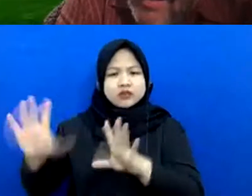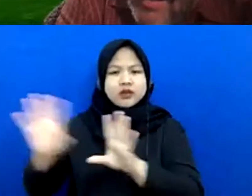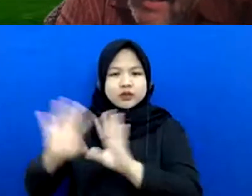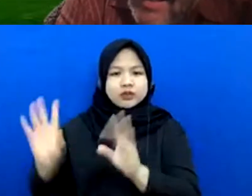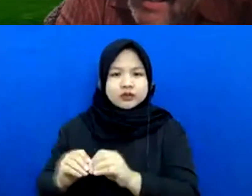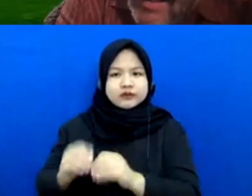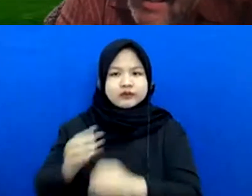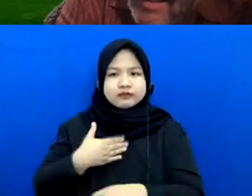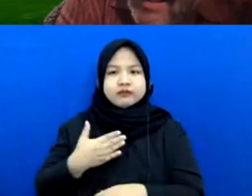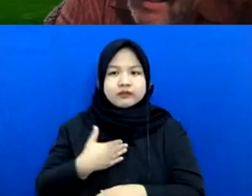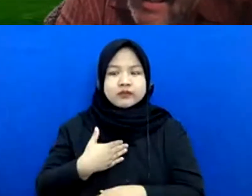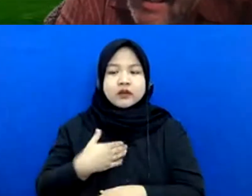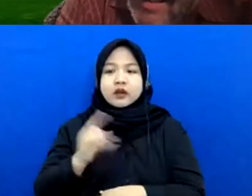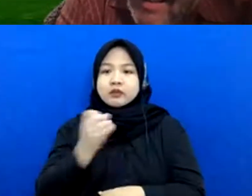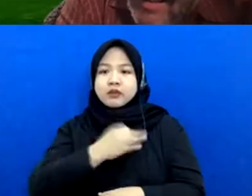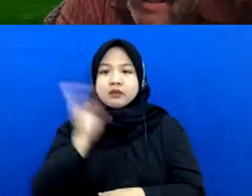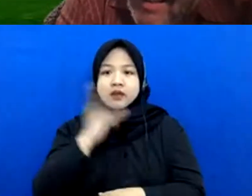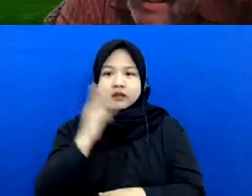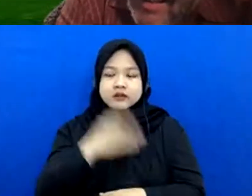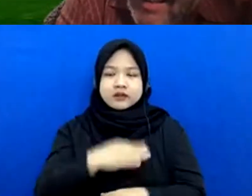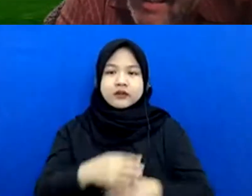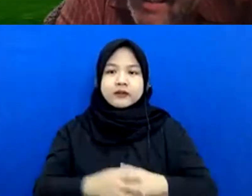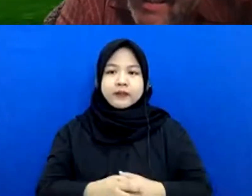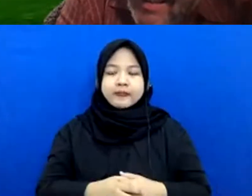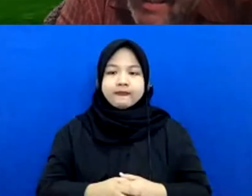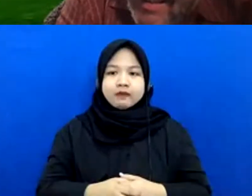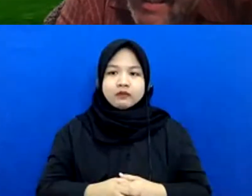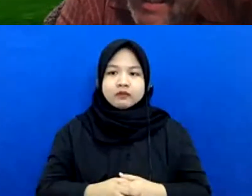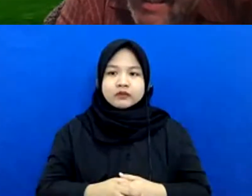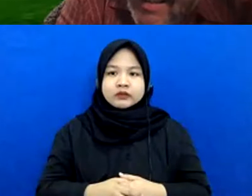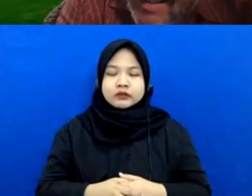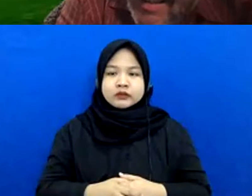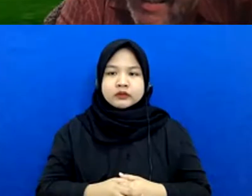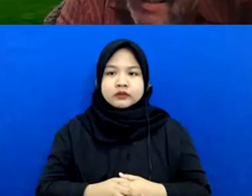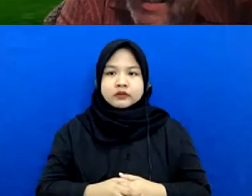for so many reasons. And I see the